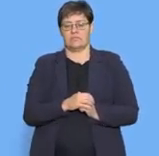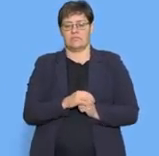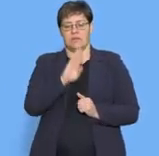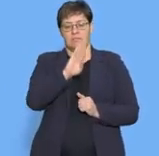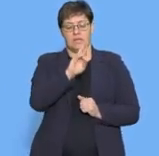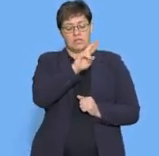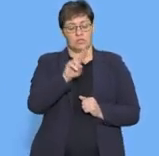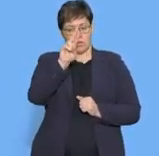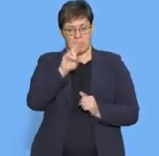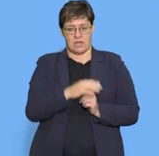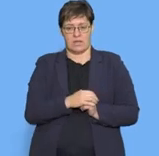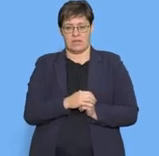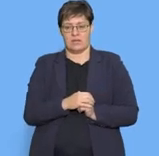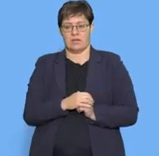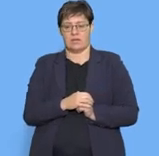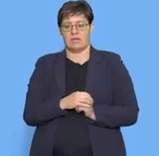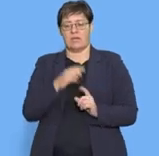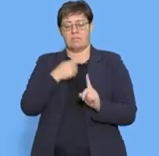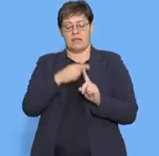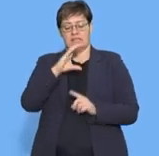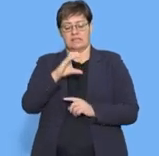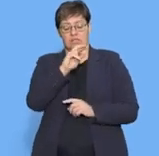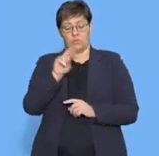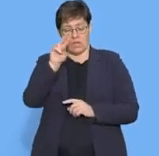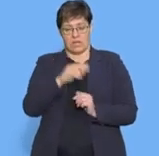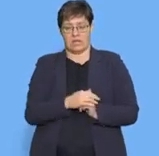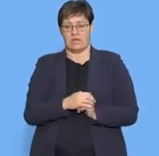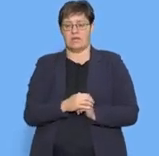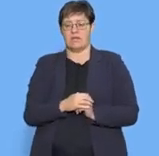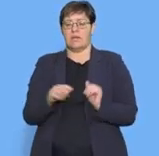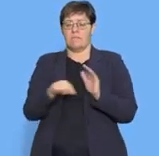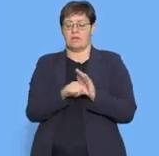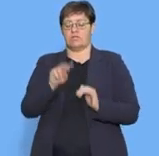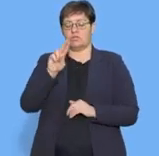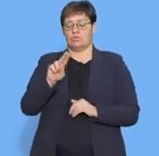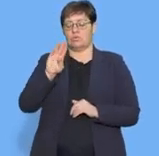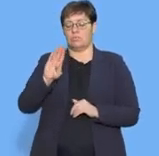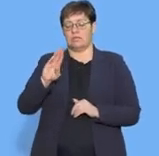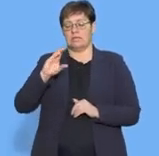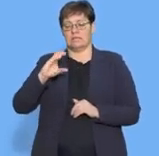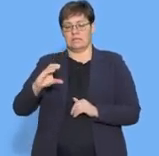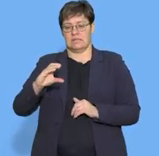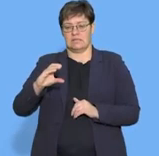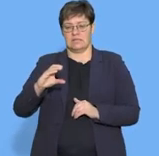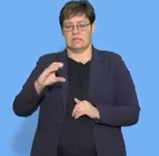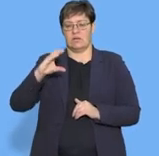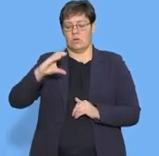quickly, B squared plus C squared